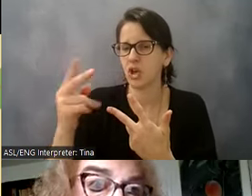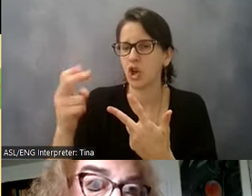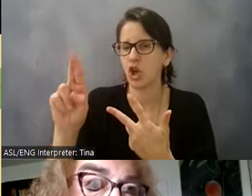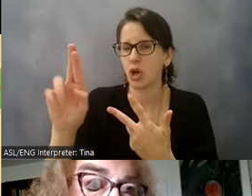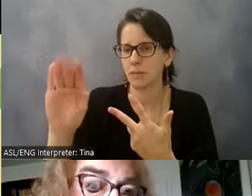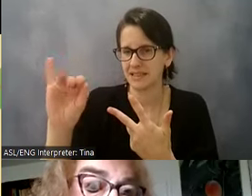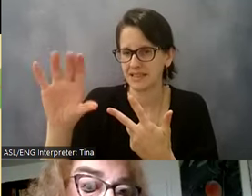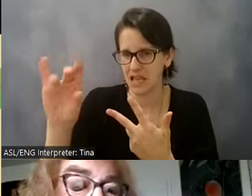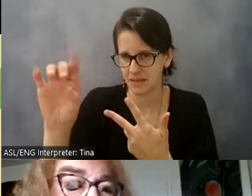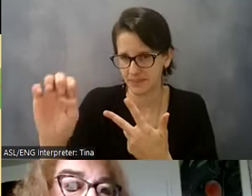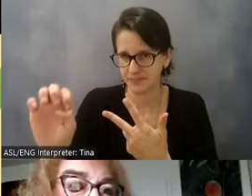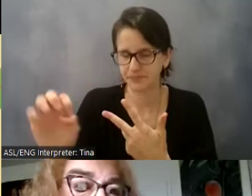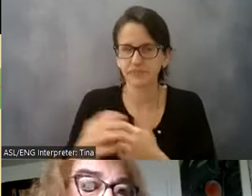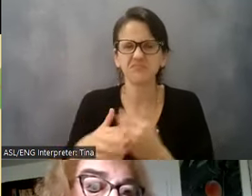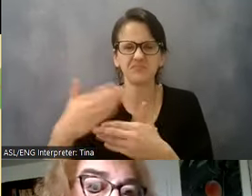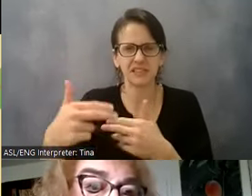Okay, so